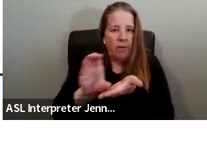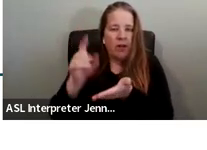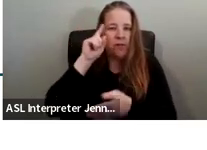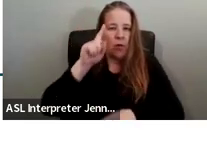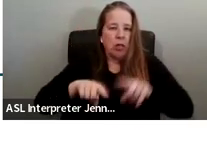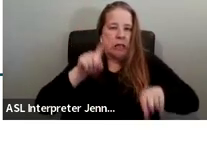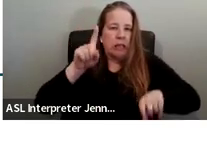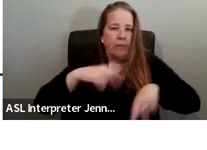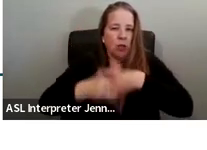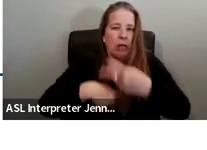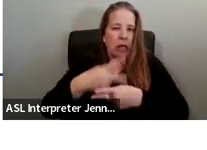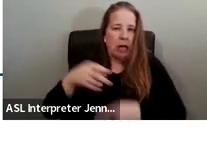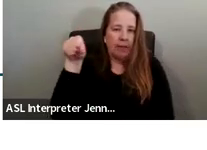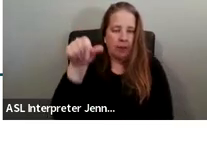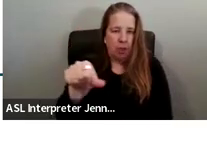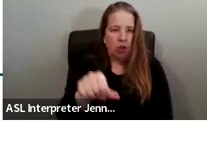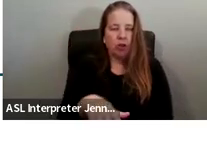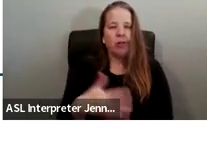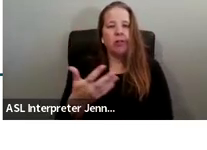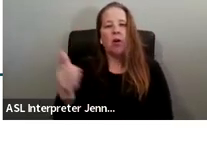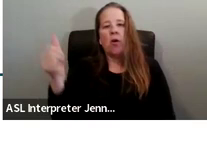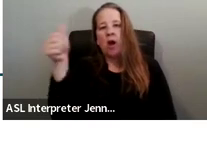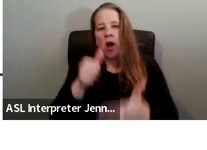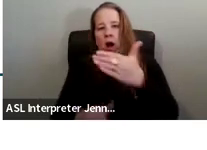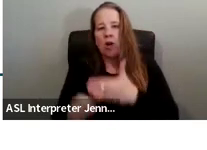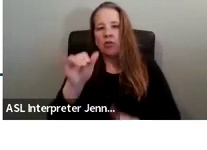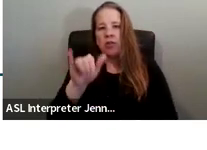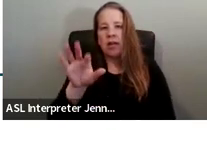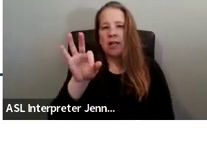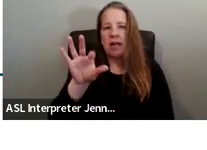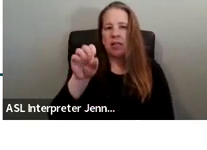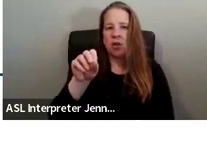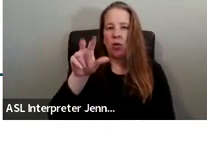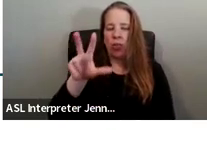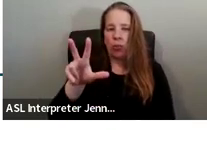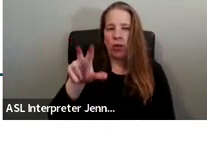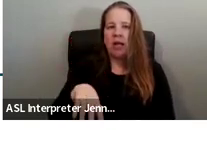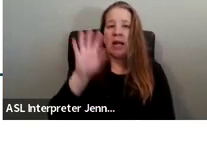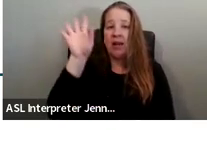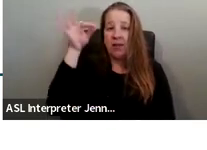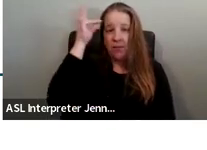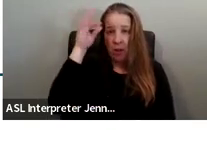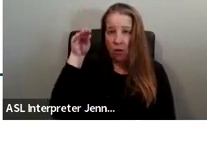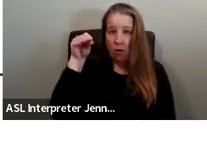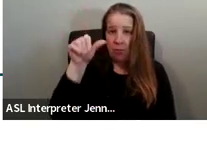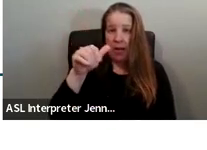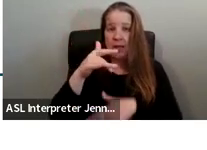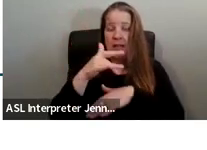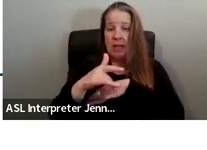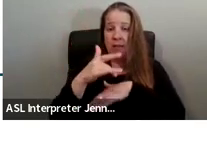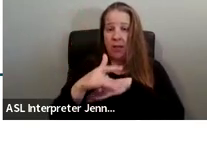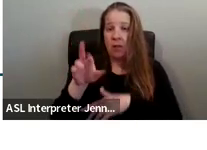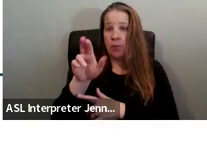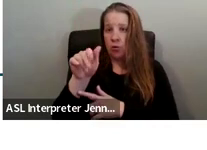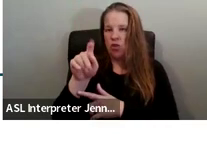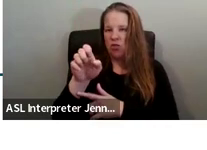for instance. So under that 1903A, federal payment is available at the rate of which I